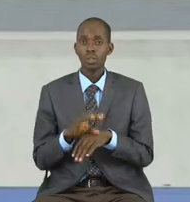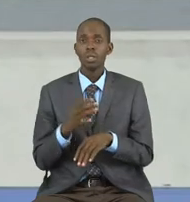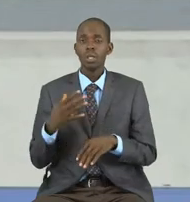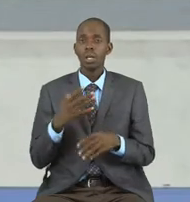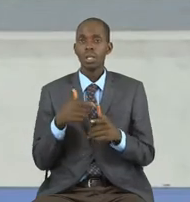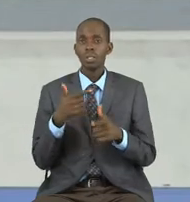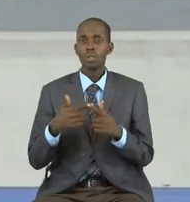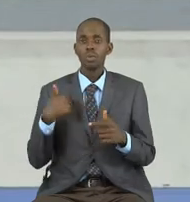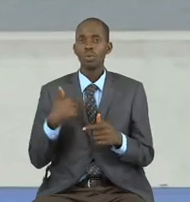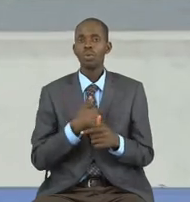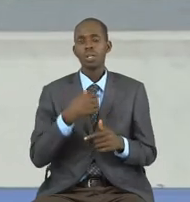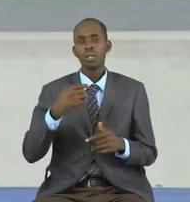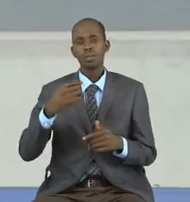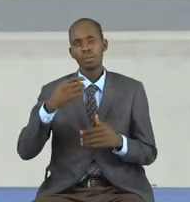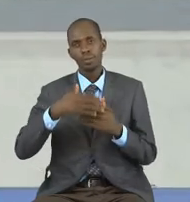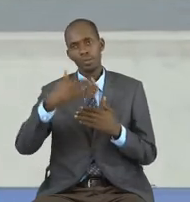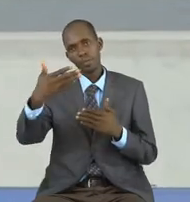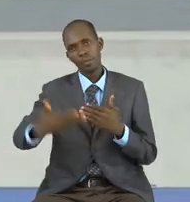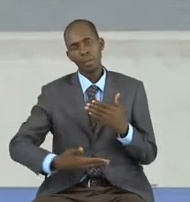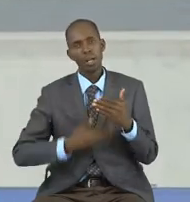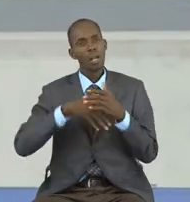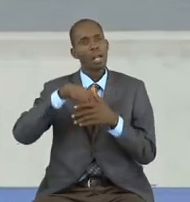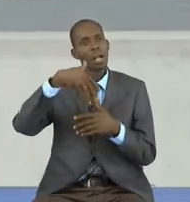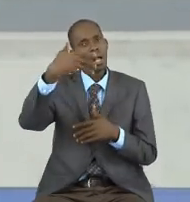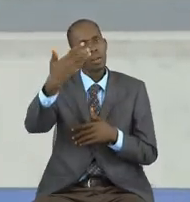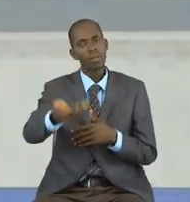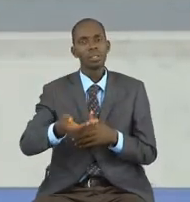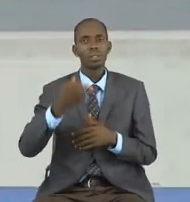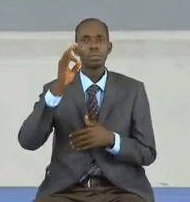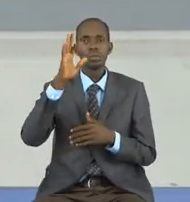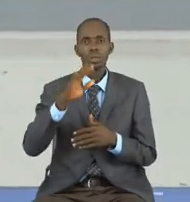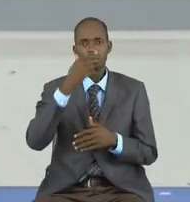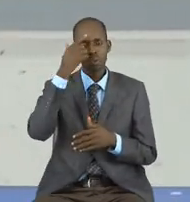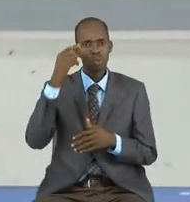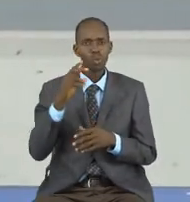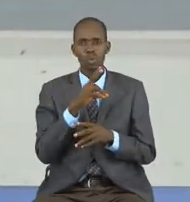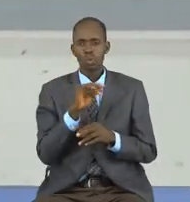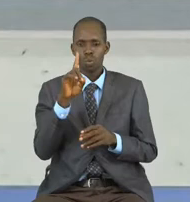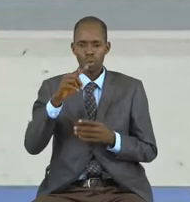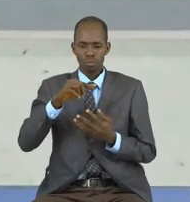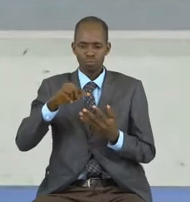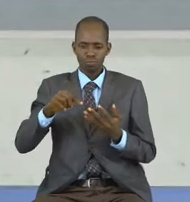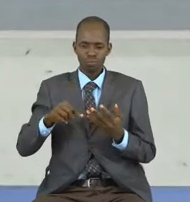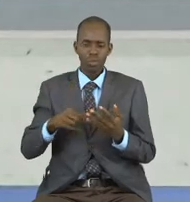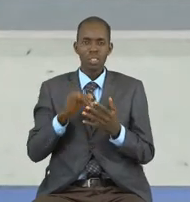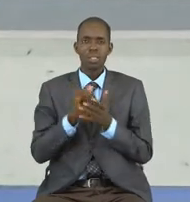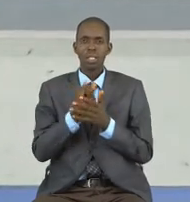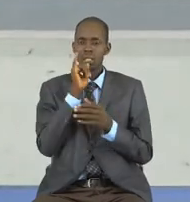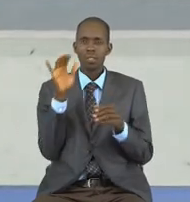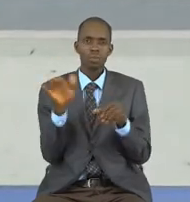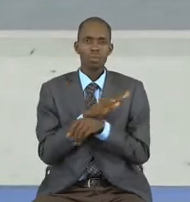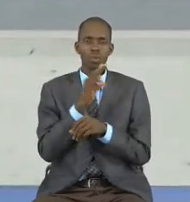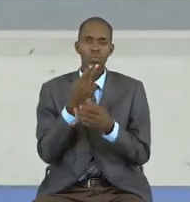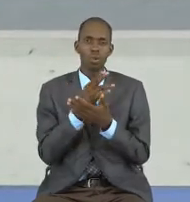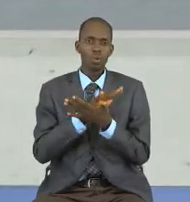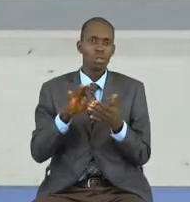we invite an outside preacher, because there's nobody within there full of the Holy Ghost who can get